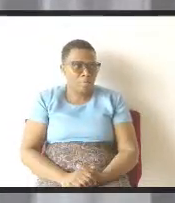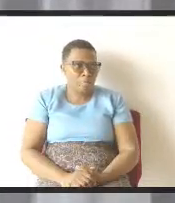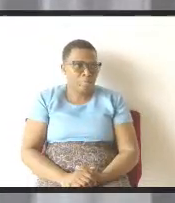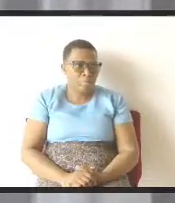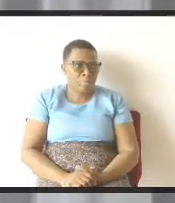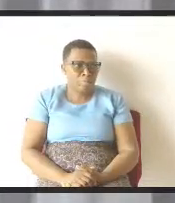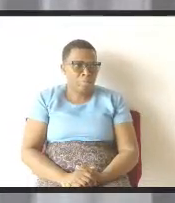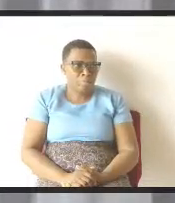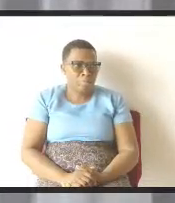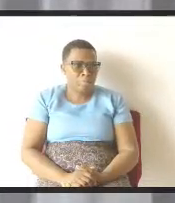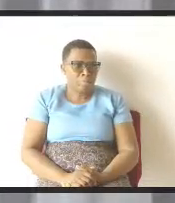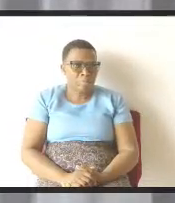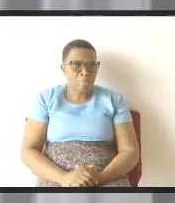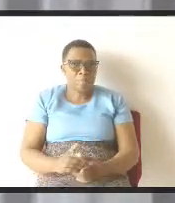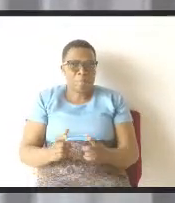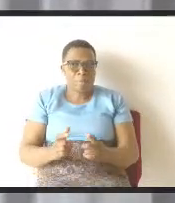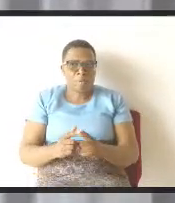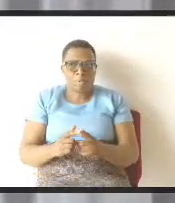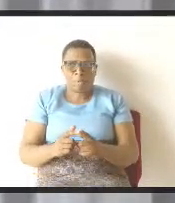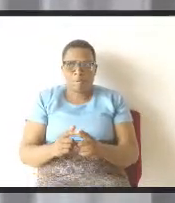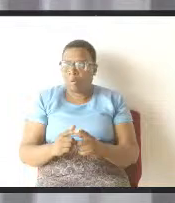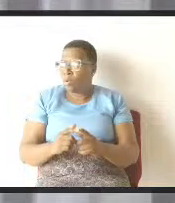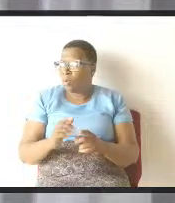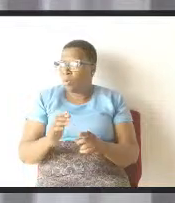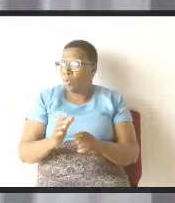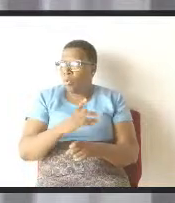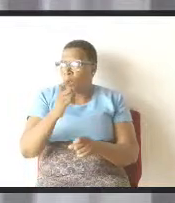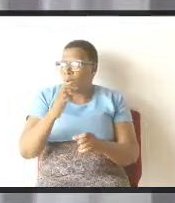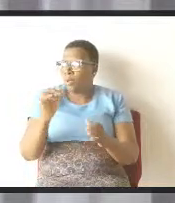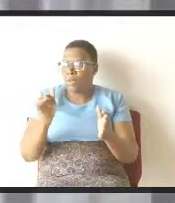to realize that dream,